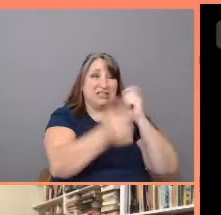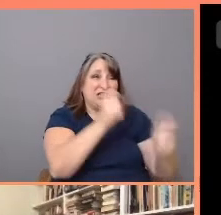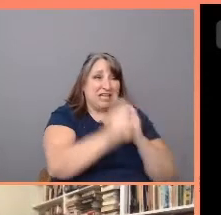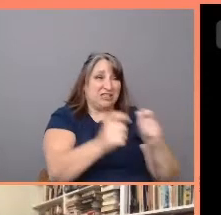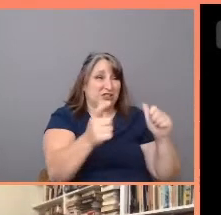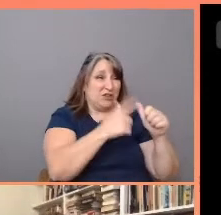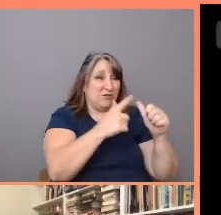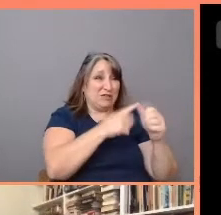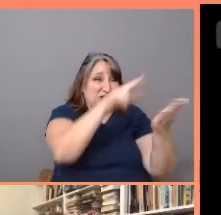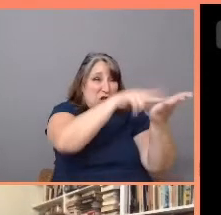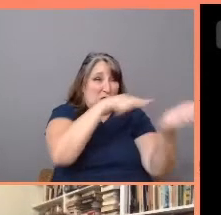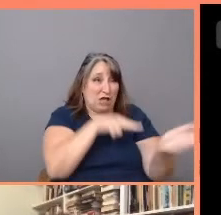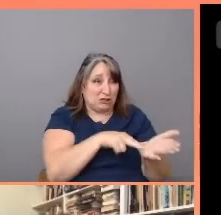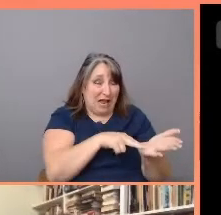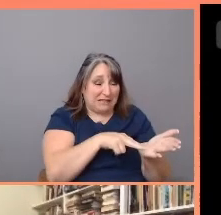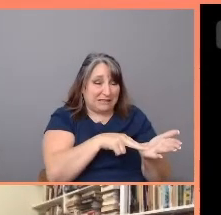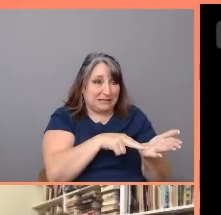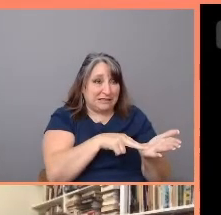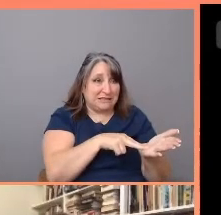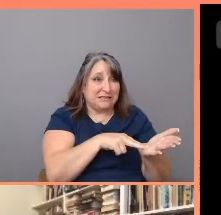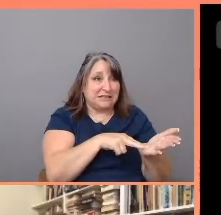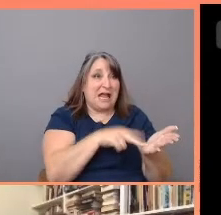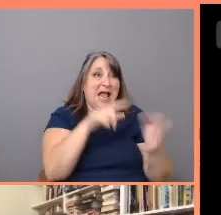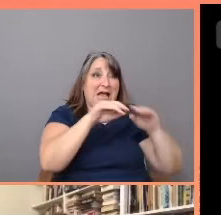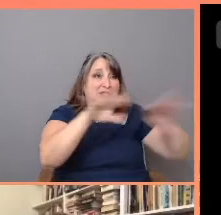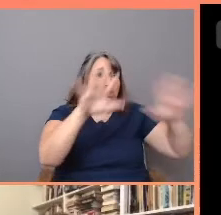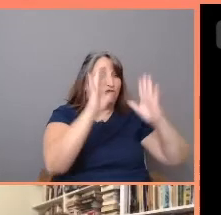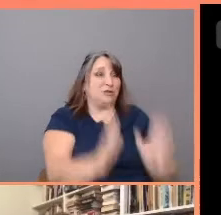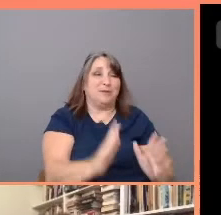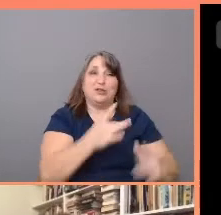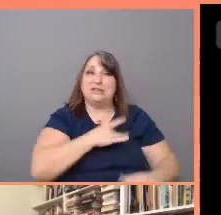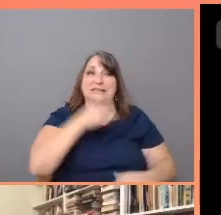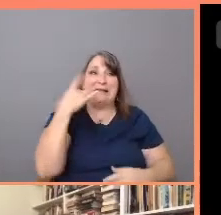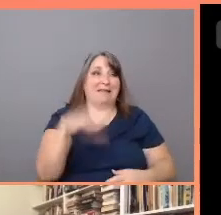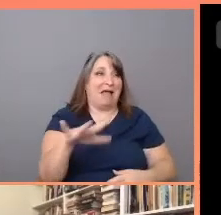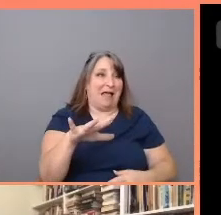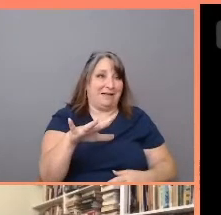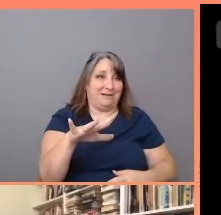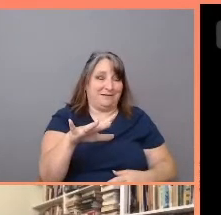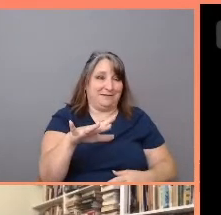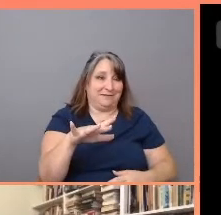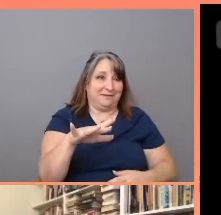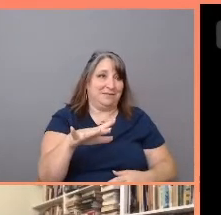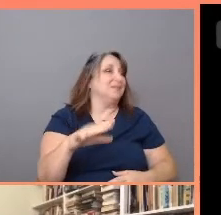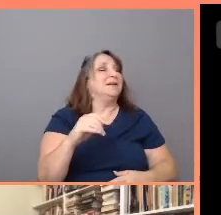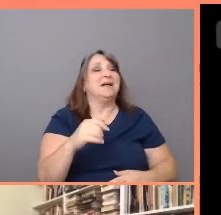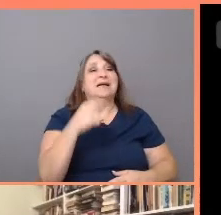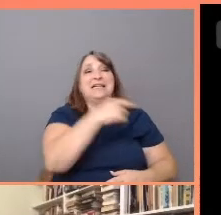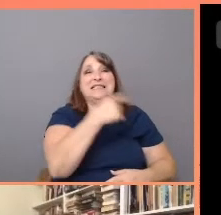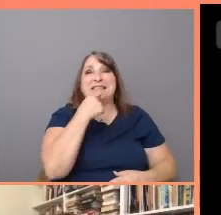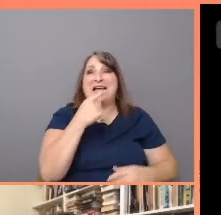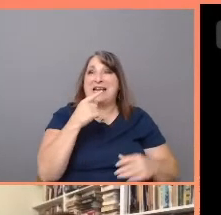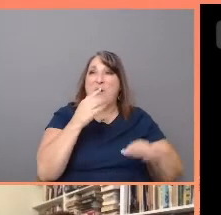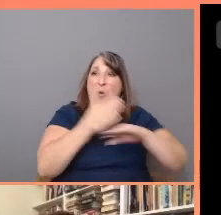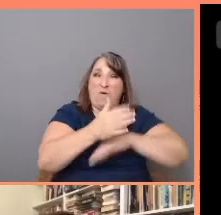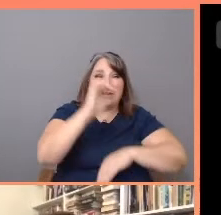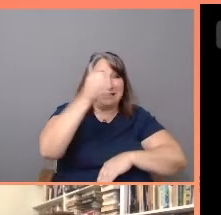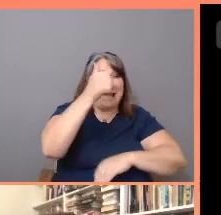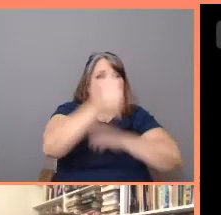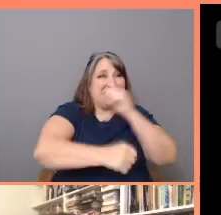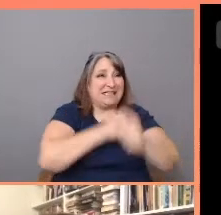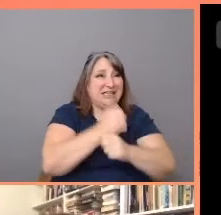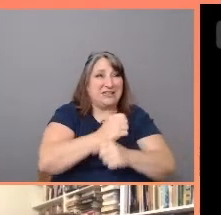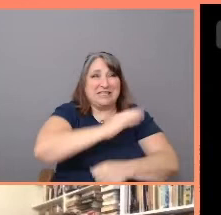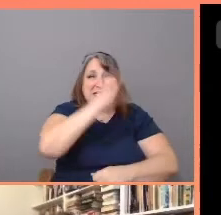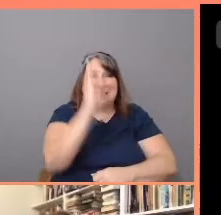us. And of course, the distributor didn't like it. And he said that in over 10 years, he's never had anyone ask